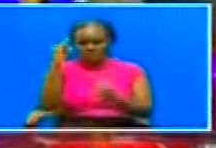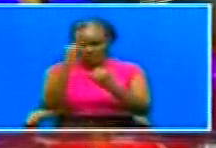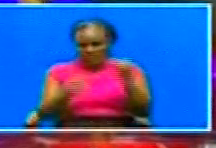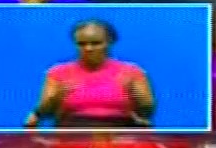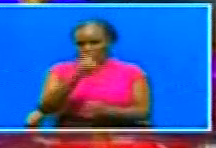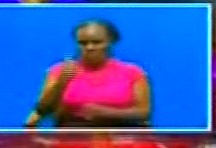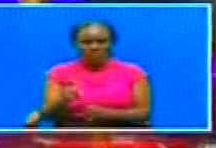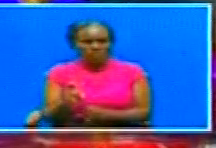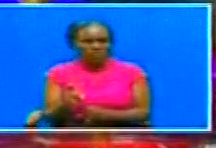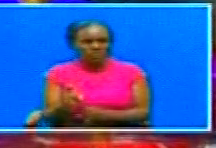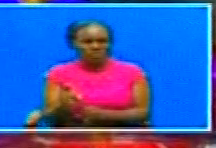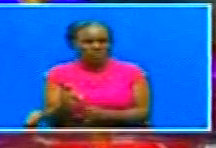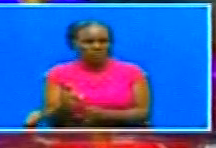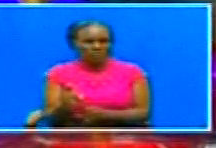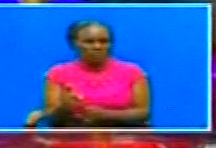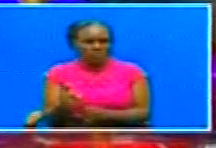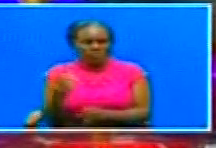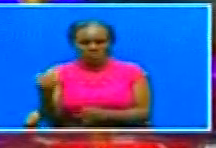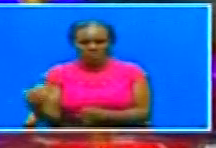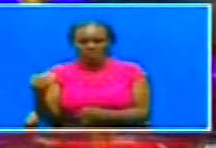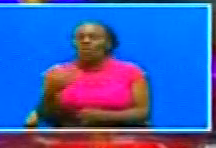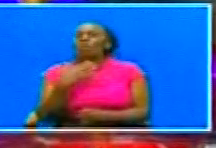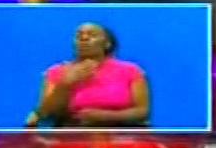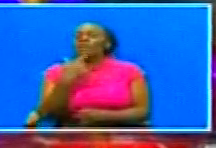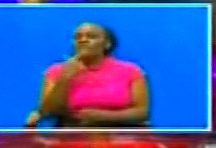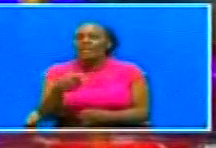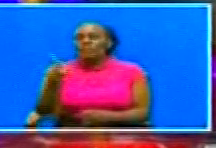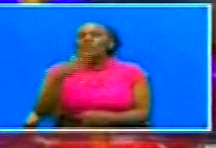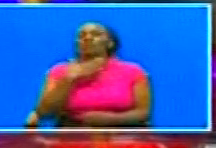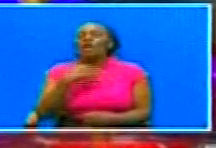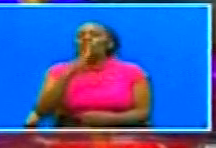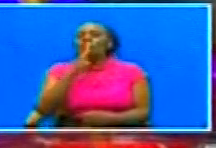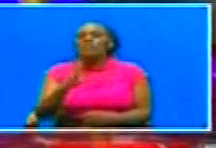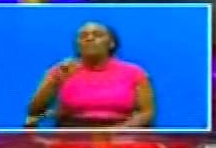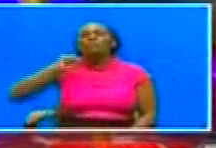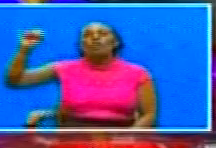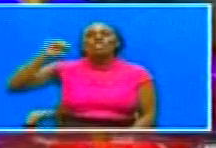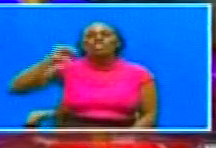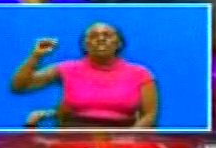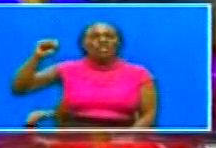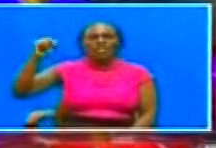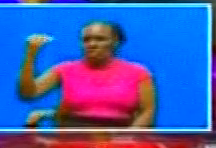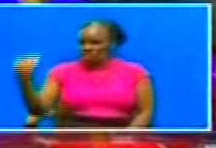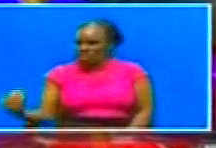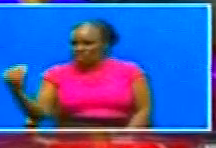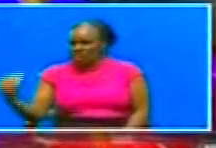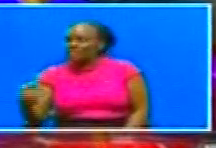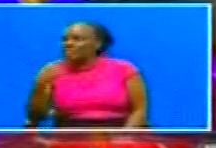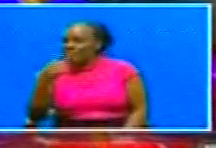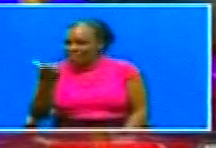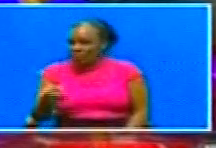when you grow up? 90% of them said, want to be politicians. Yes. This is what they're seeing. Gravy train. Yeah. This is what they're seeing. Gravy